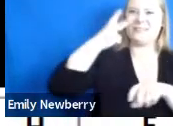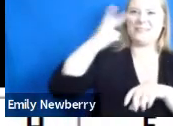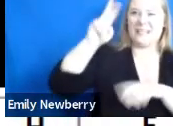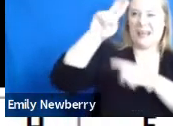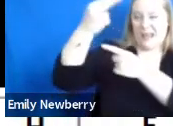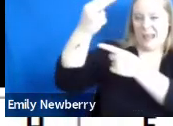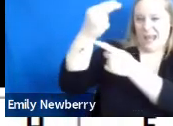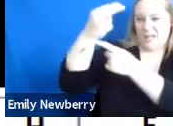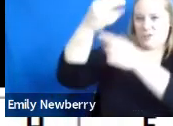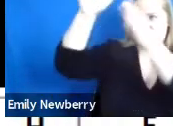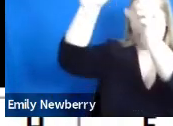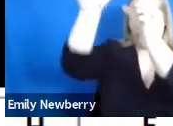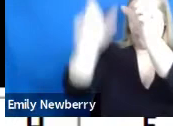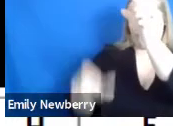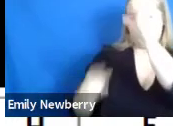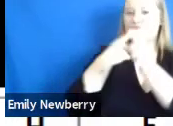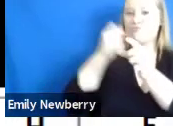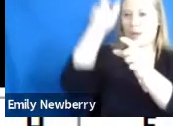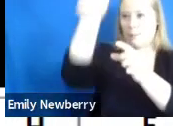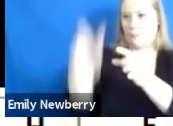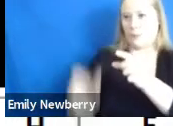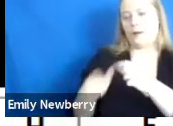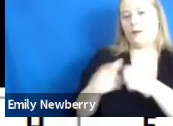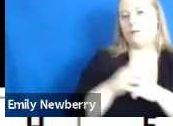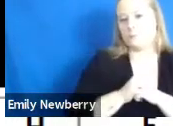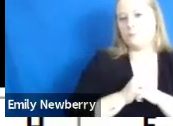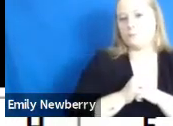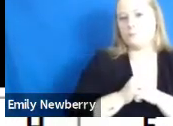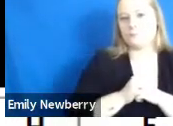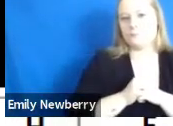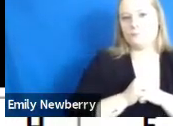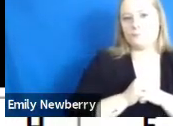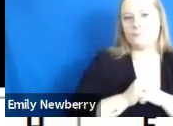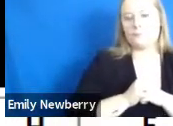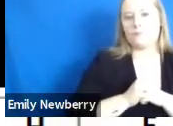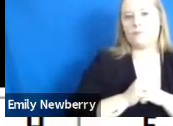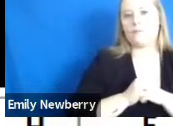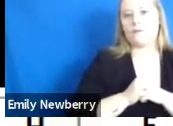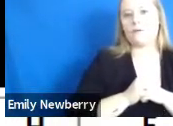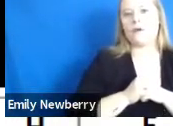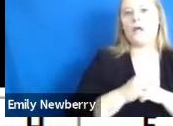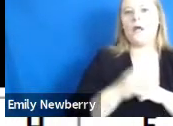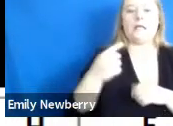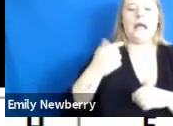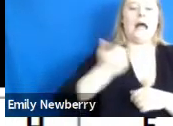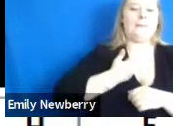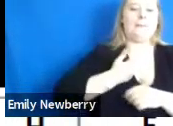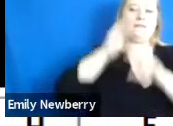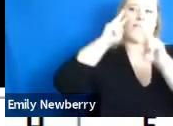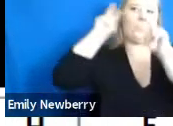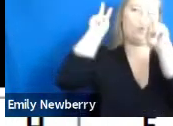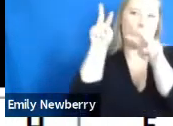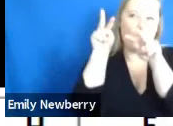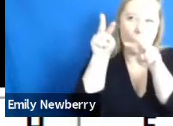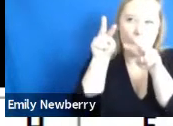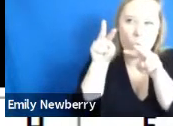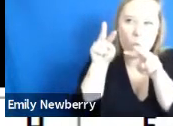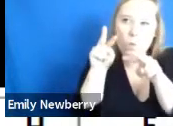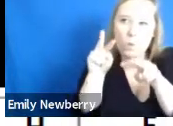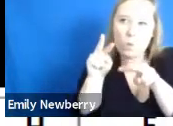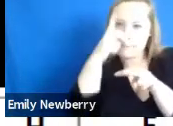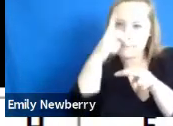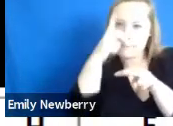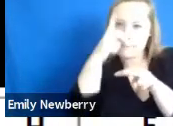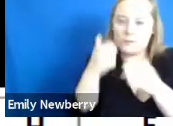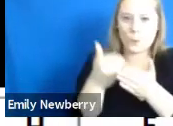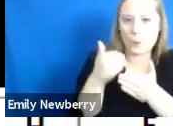sampled throughout the Animas River watershed. And on closely monitoring that, we found the site was closest to the origin